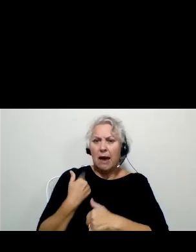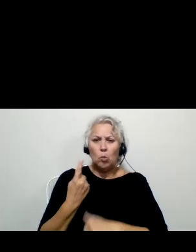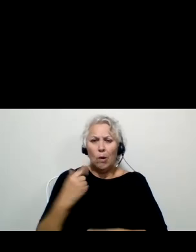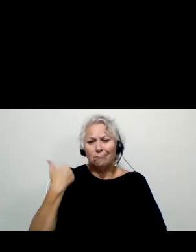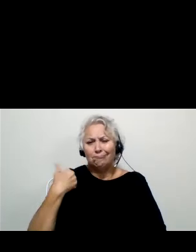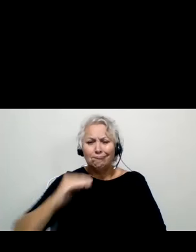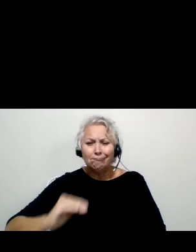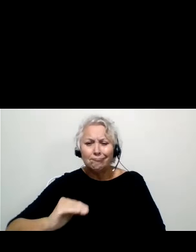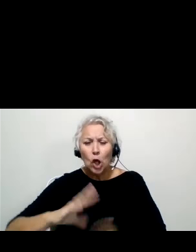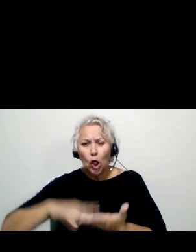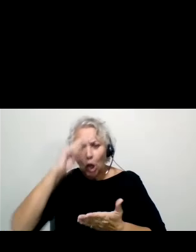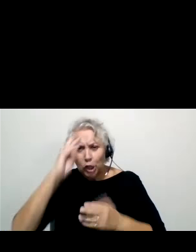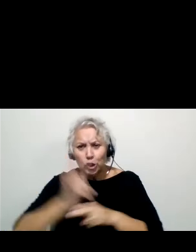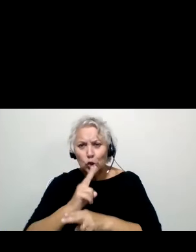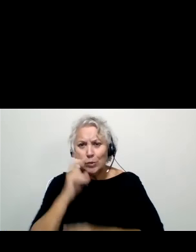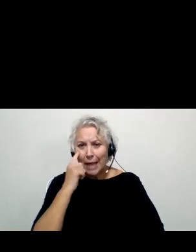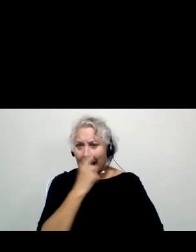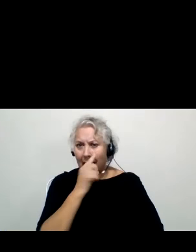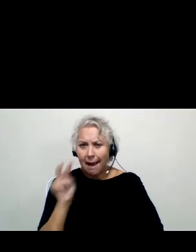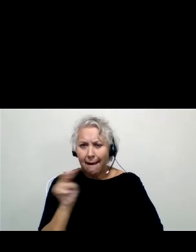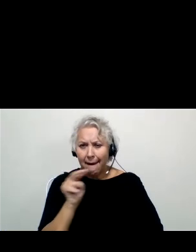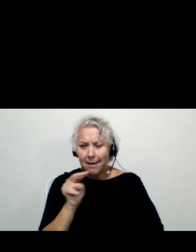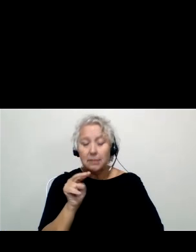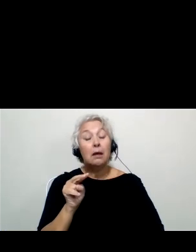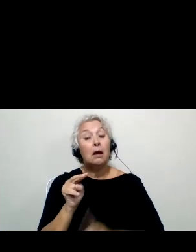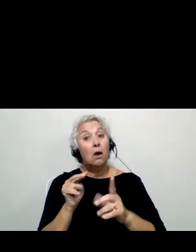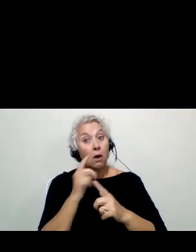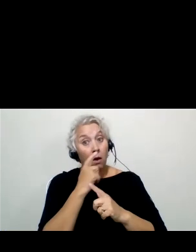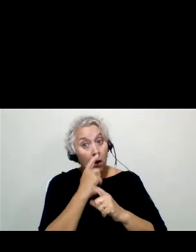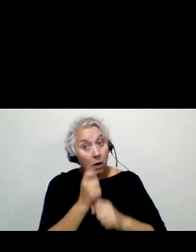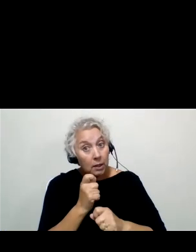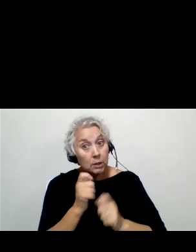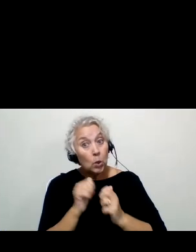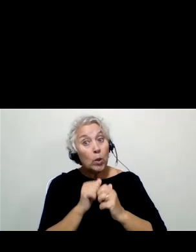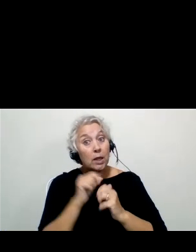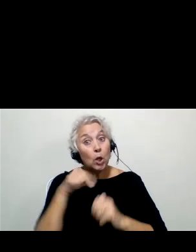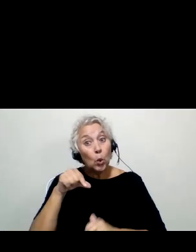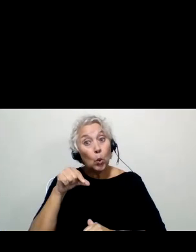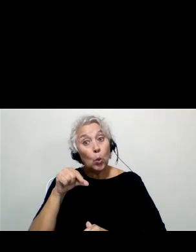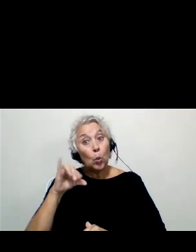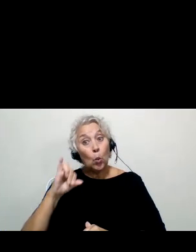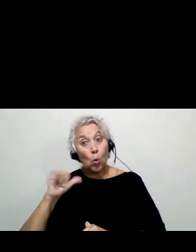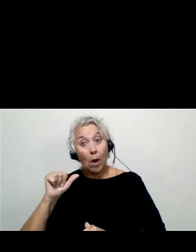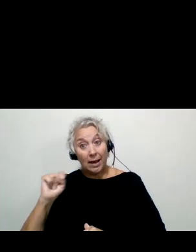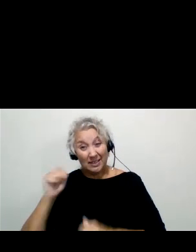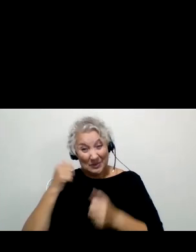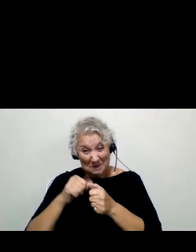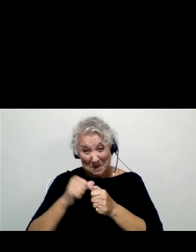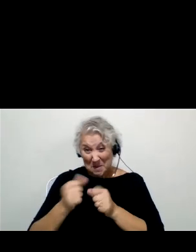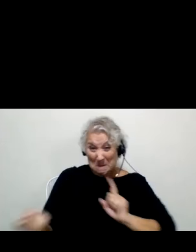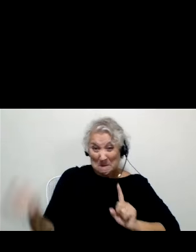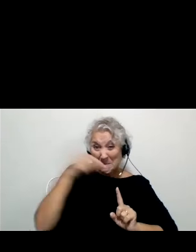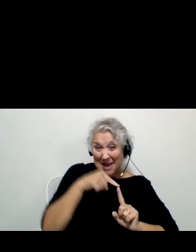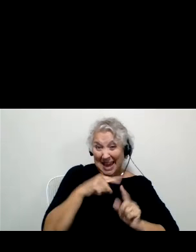was learning how to use eye gaze. And interestingly, again, with the quiet, if you remember back to what I talked about